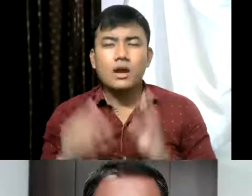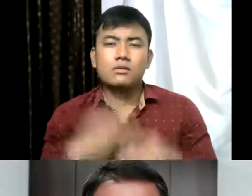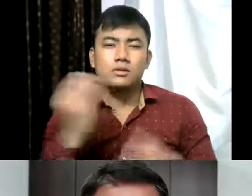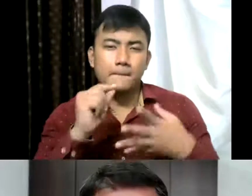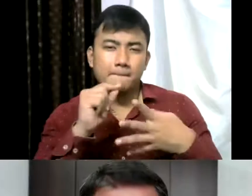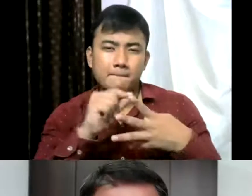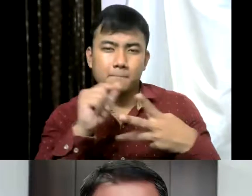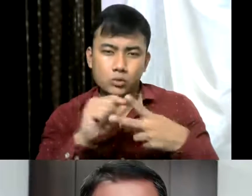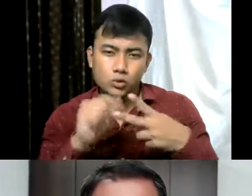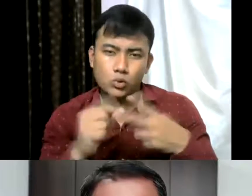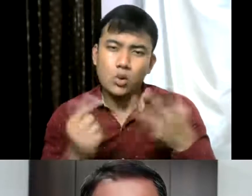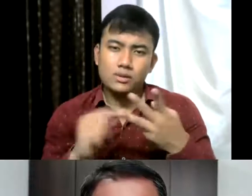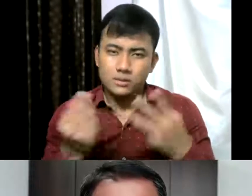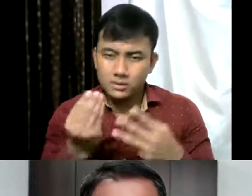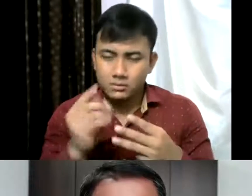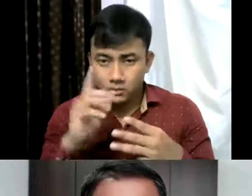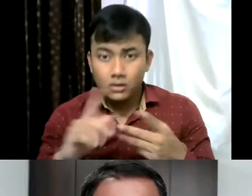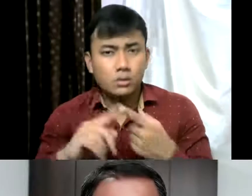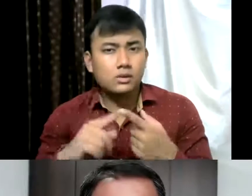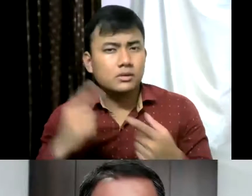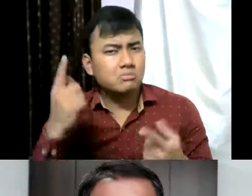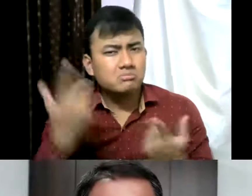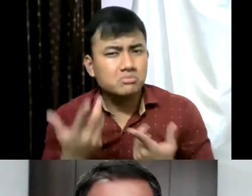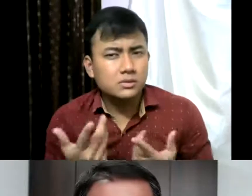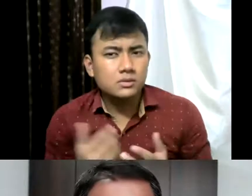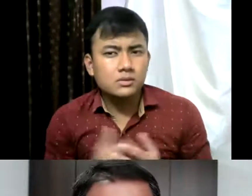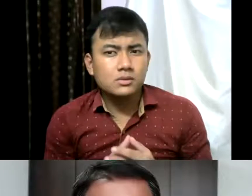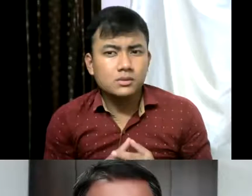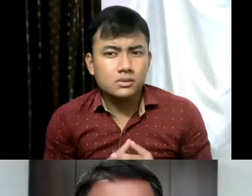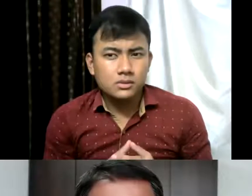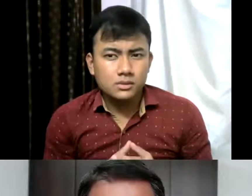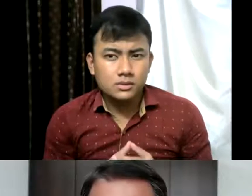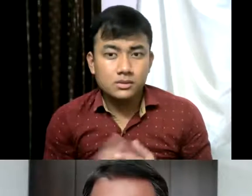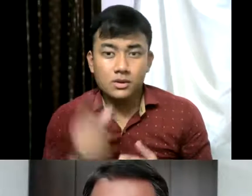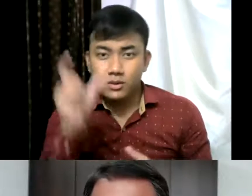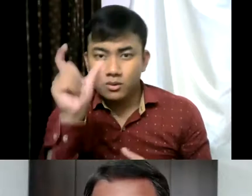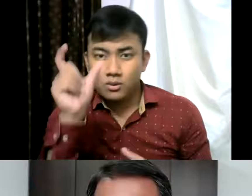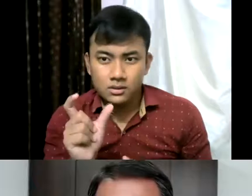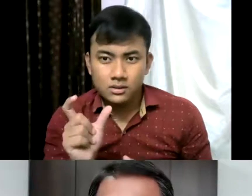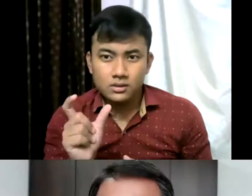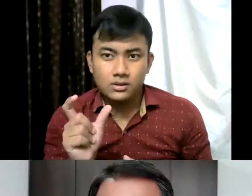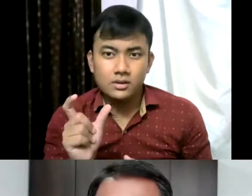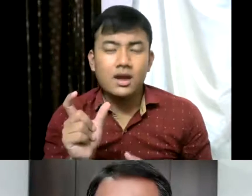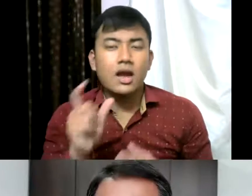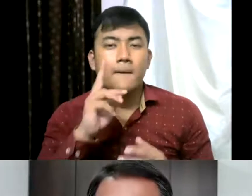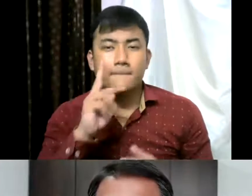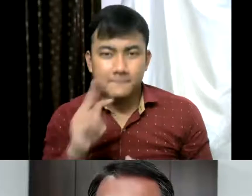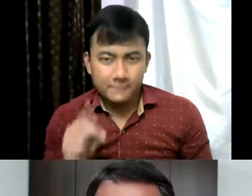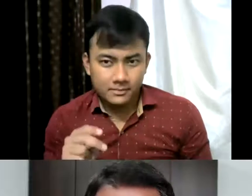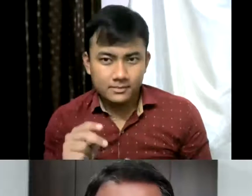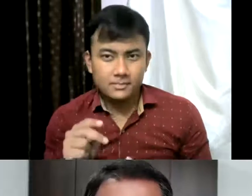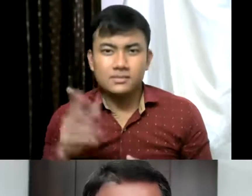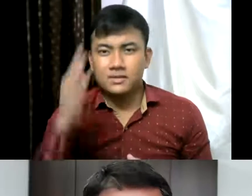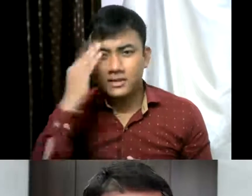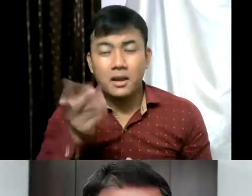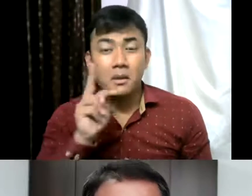trends. Number one, I think I love this Hindi word for definition, paribhasha. The